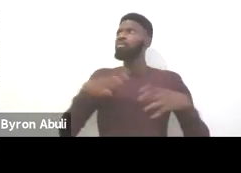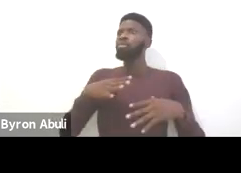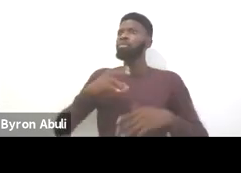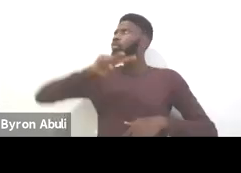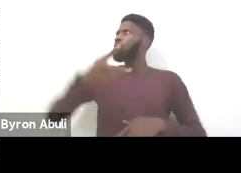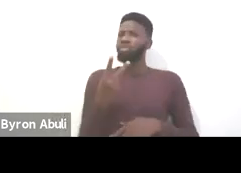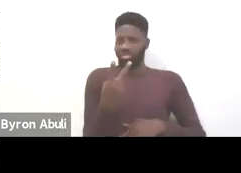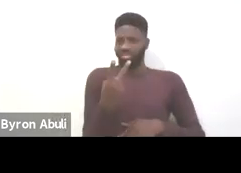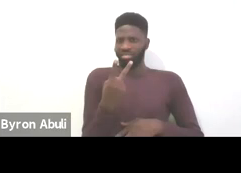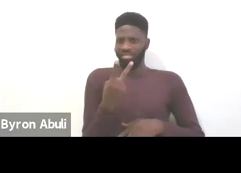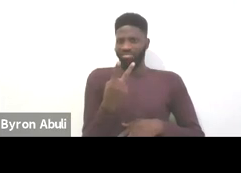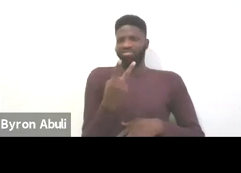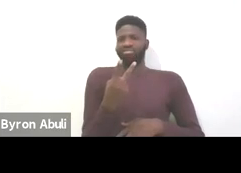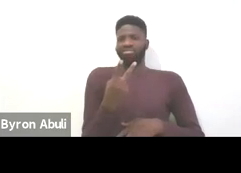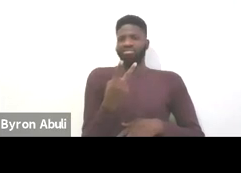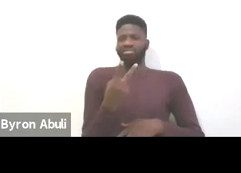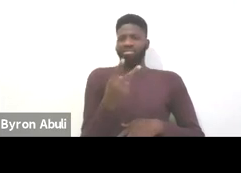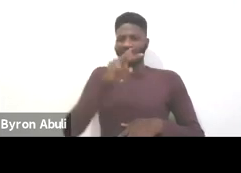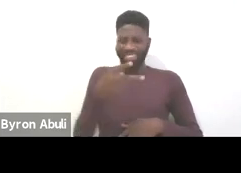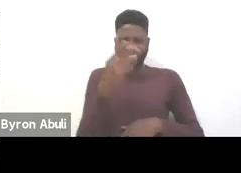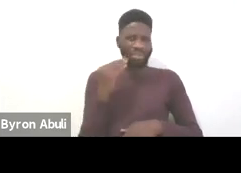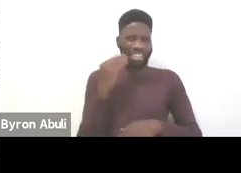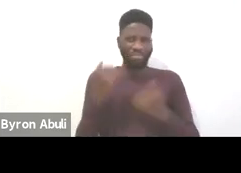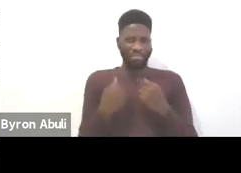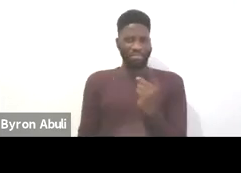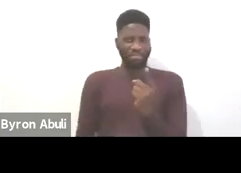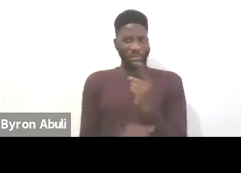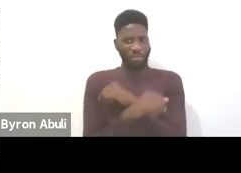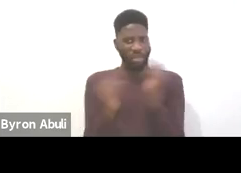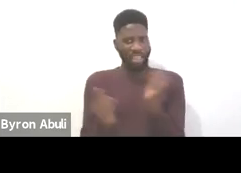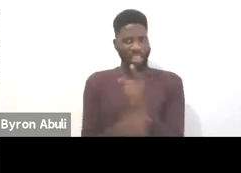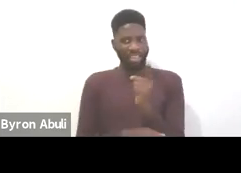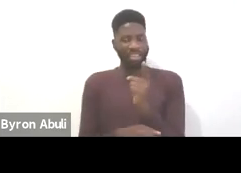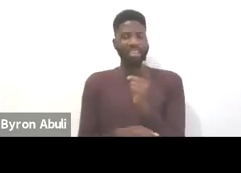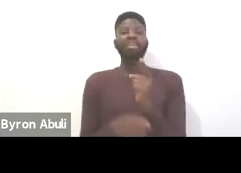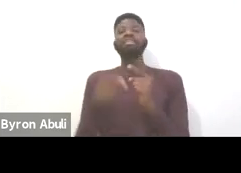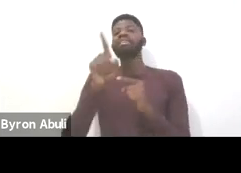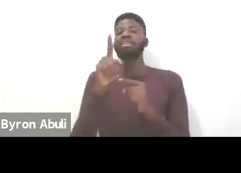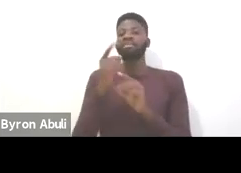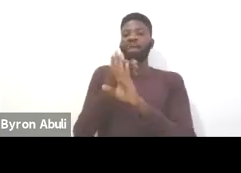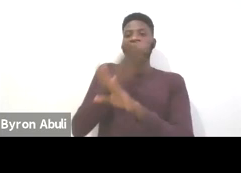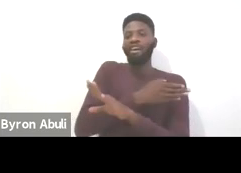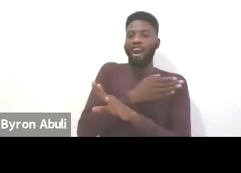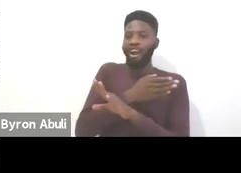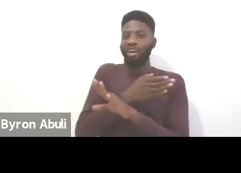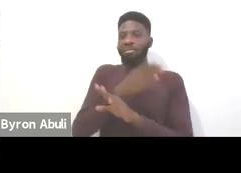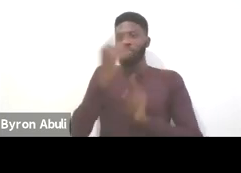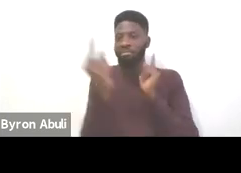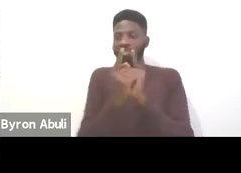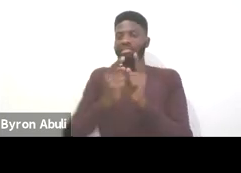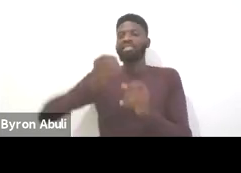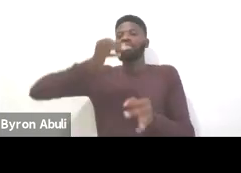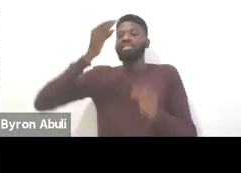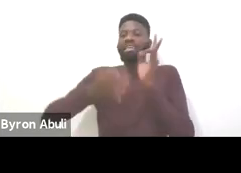2000, unaanza kujiuliza huyu mtu ako na experience ya kutosha, unaanza prejudge. We are still going